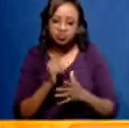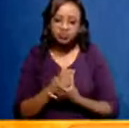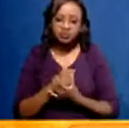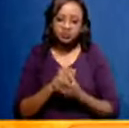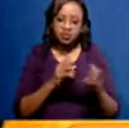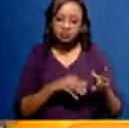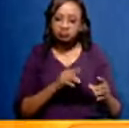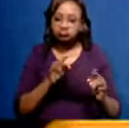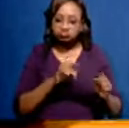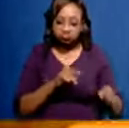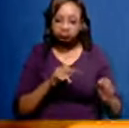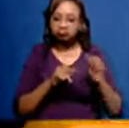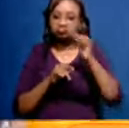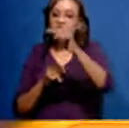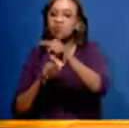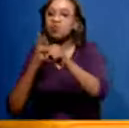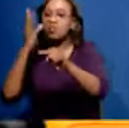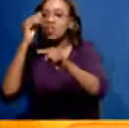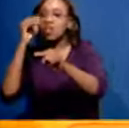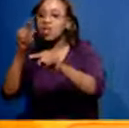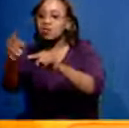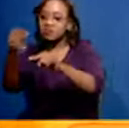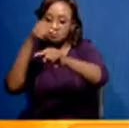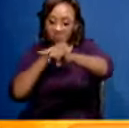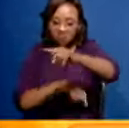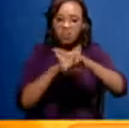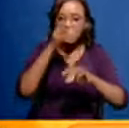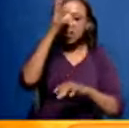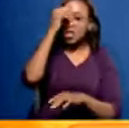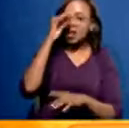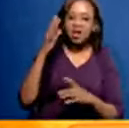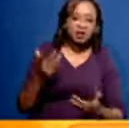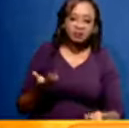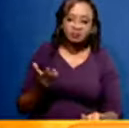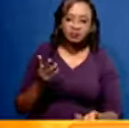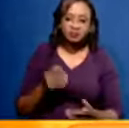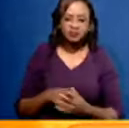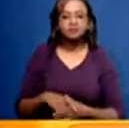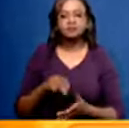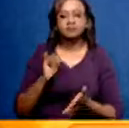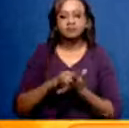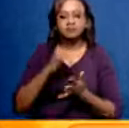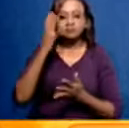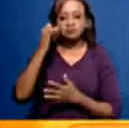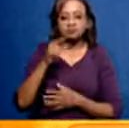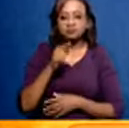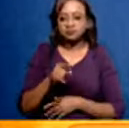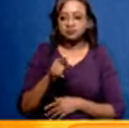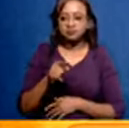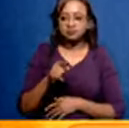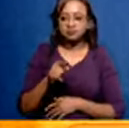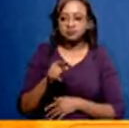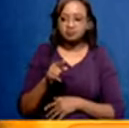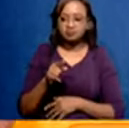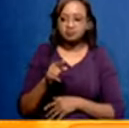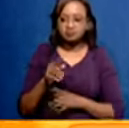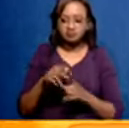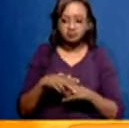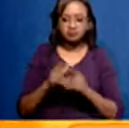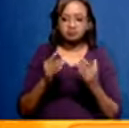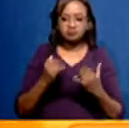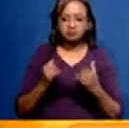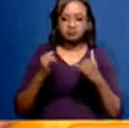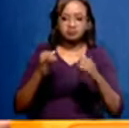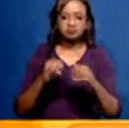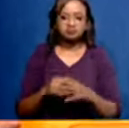programs? And that's exactly where these sort of strategic partnerships come into place. And I said to senior management, what I indicated also